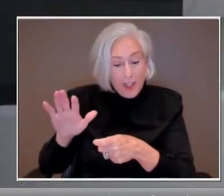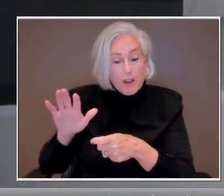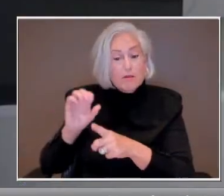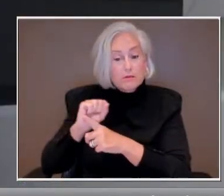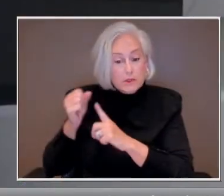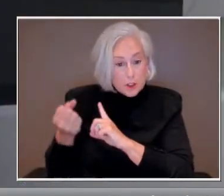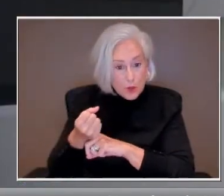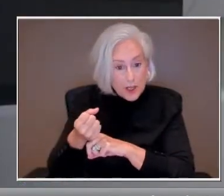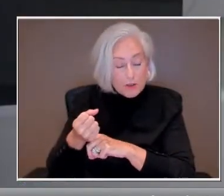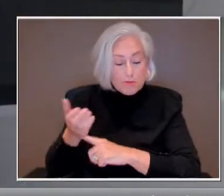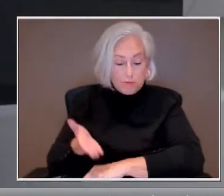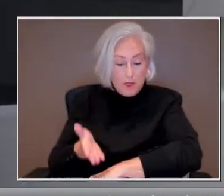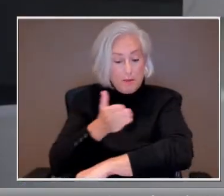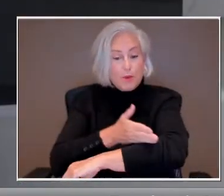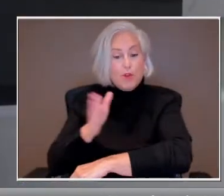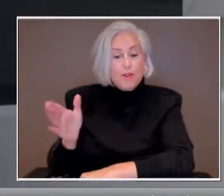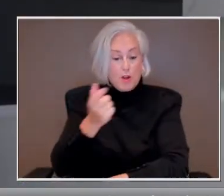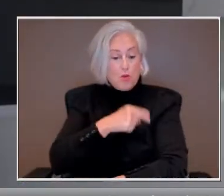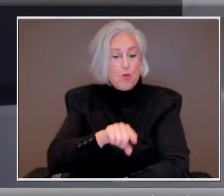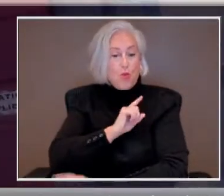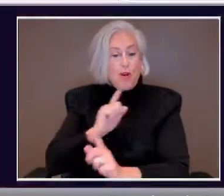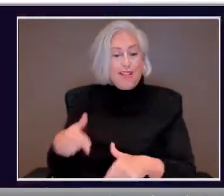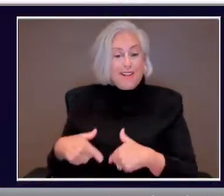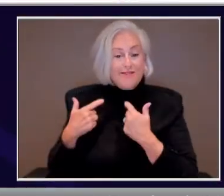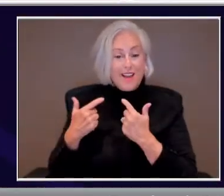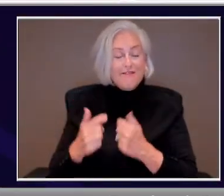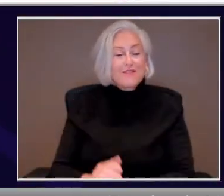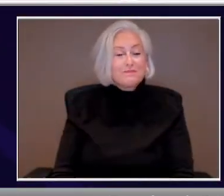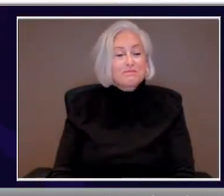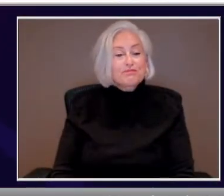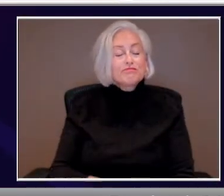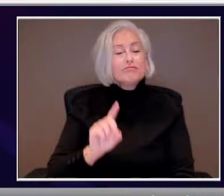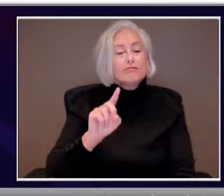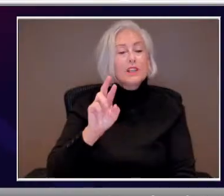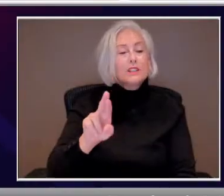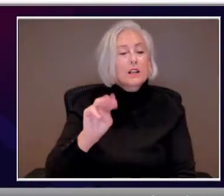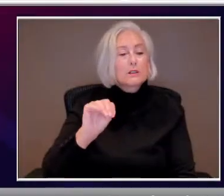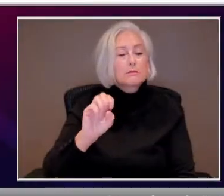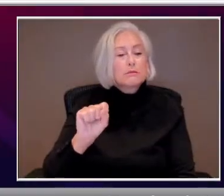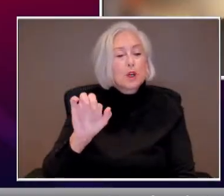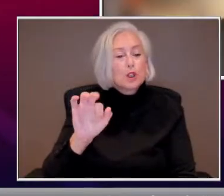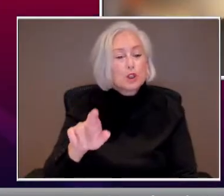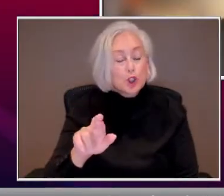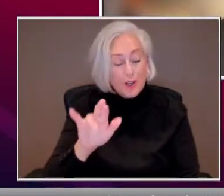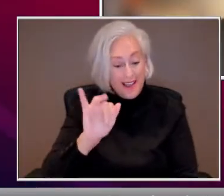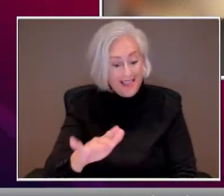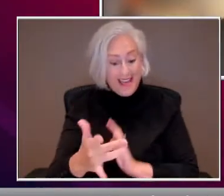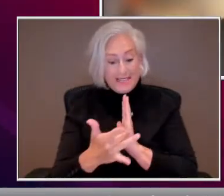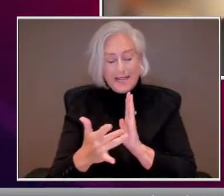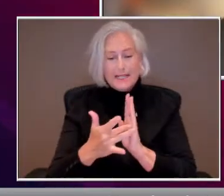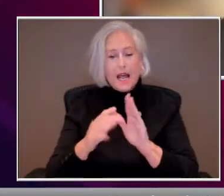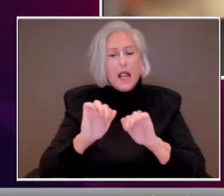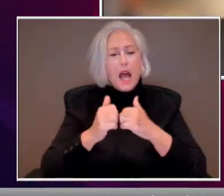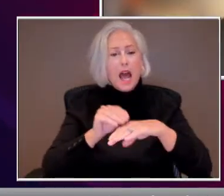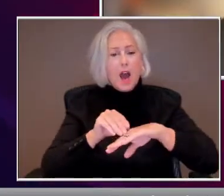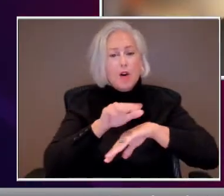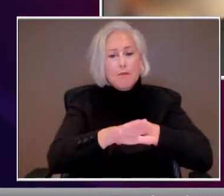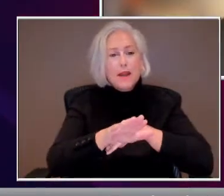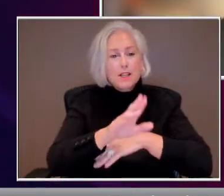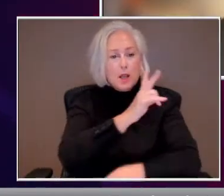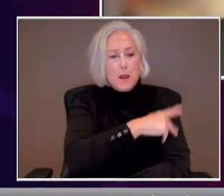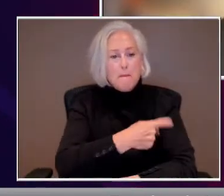life. Dr. Mosier, how have you seen this technology affect patient outcomes over the